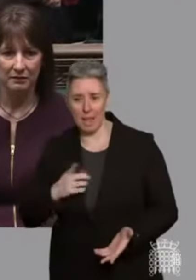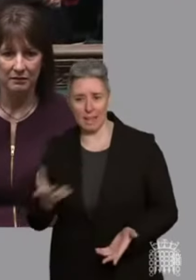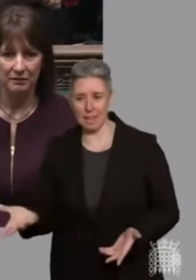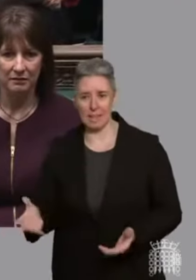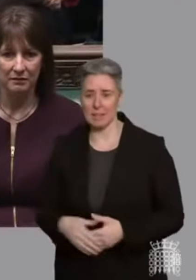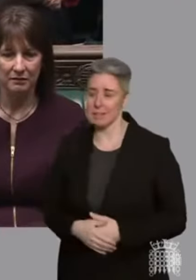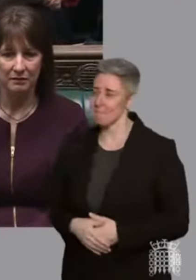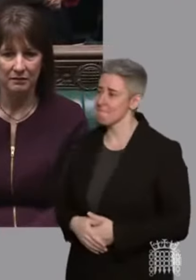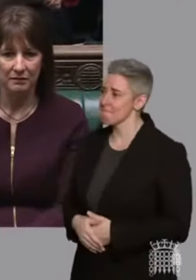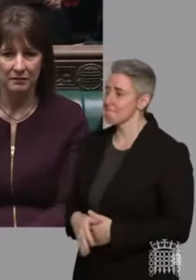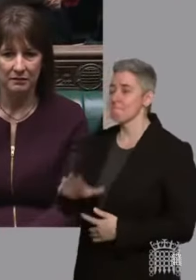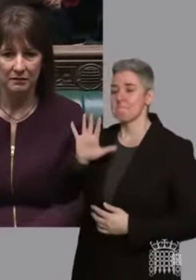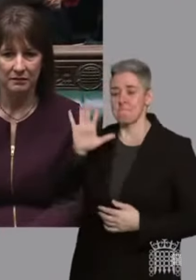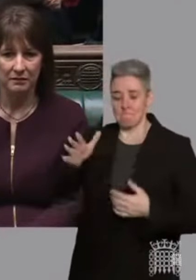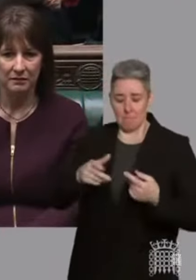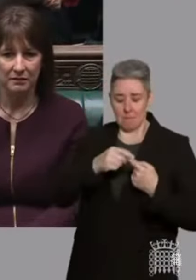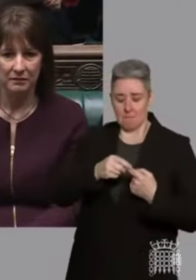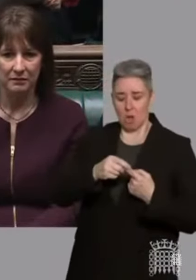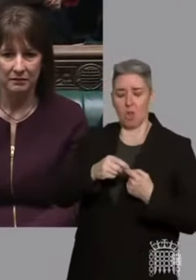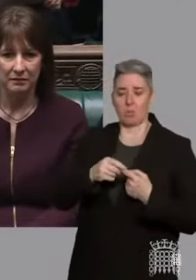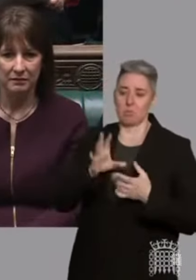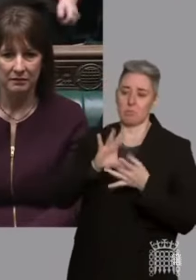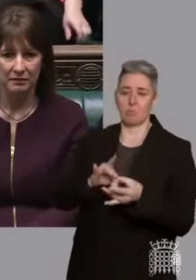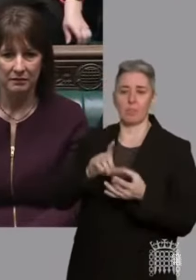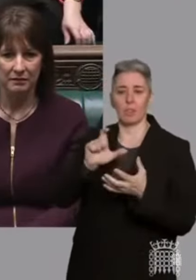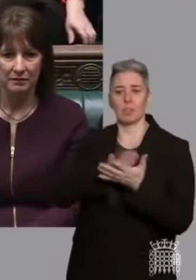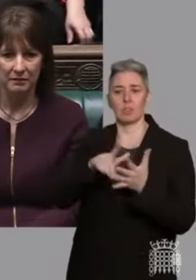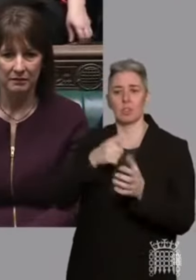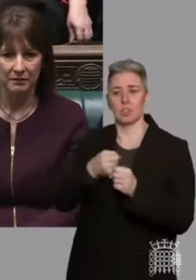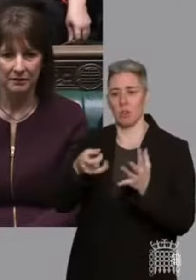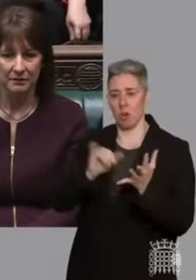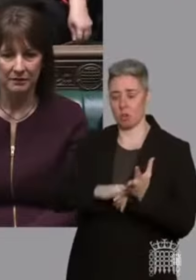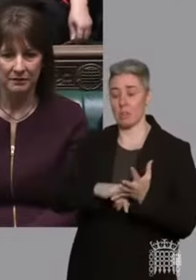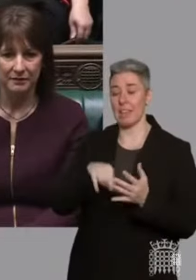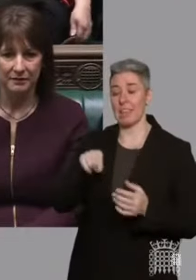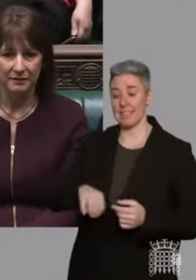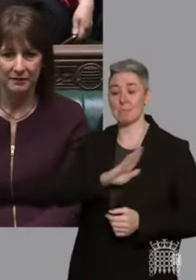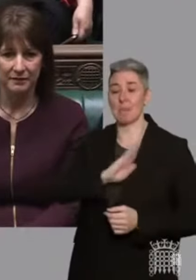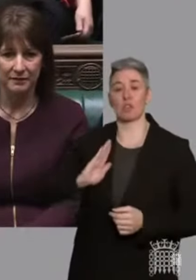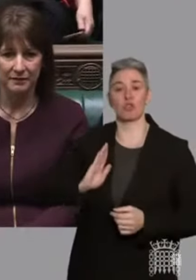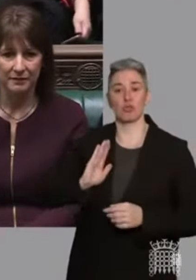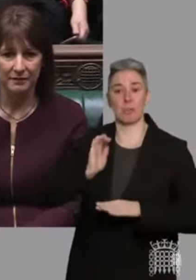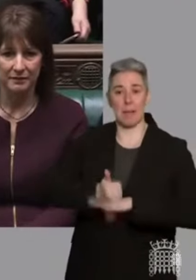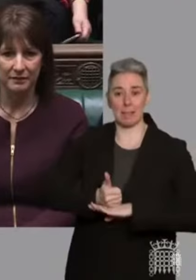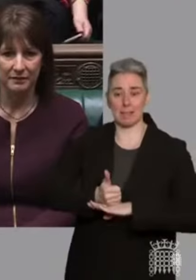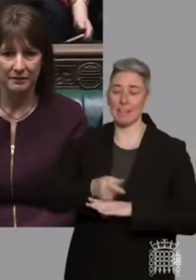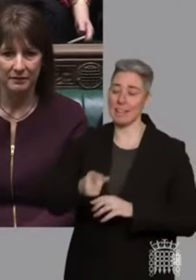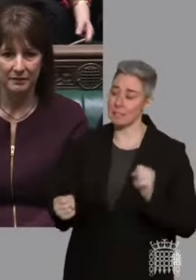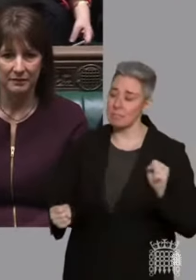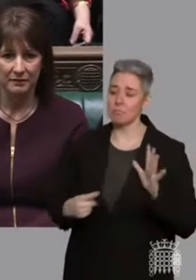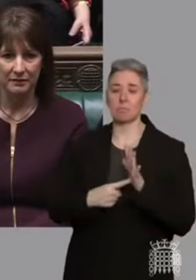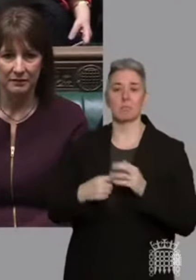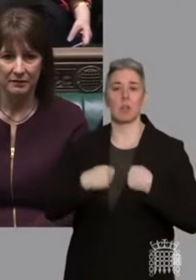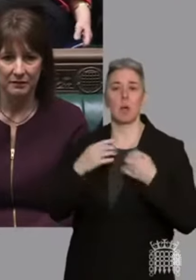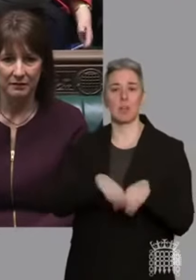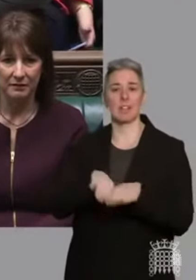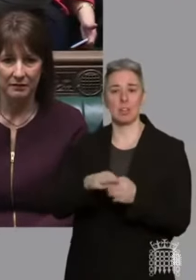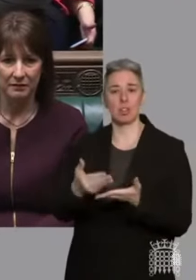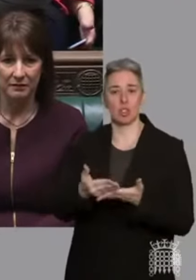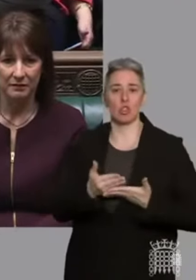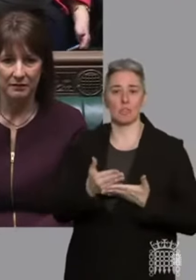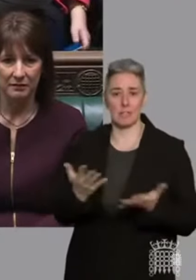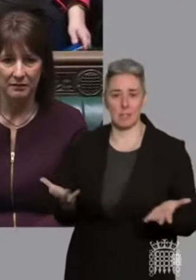is a military base that is vital to our national security and to national security. A number of years